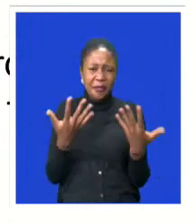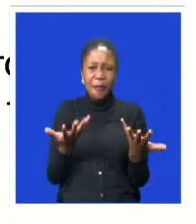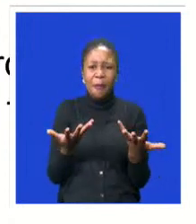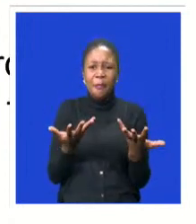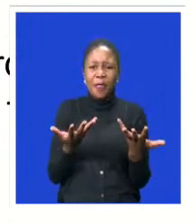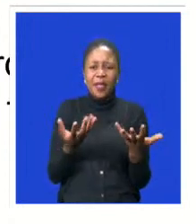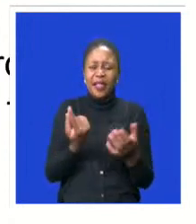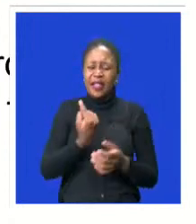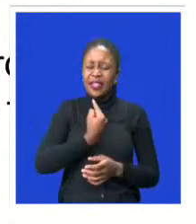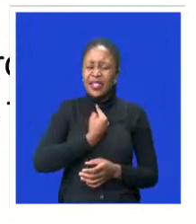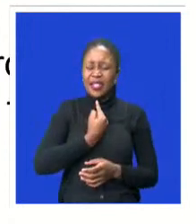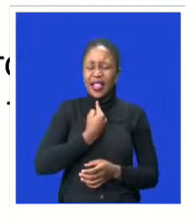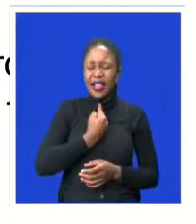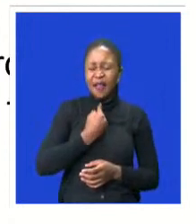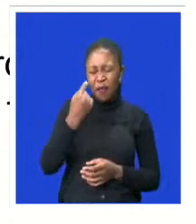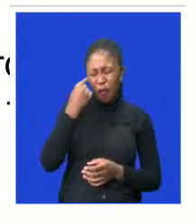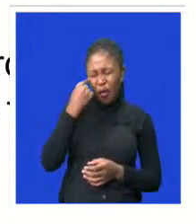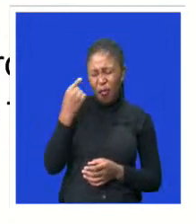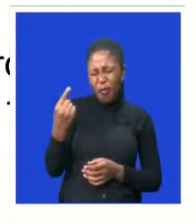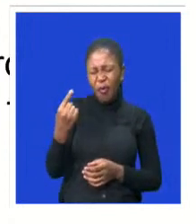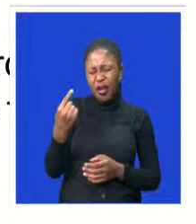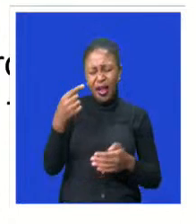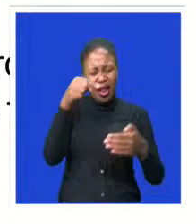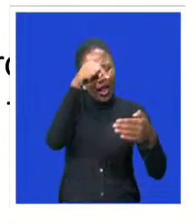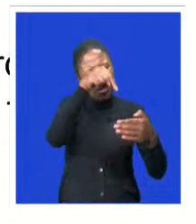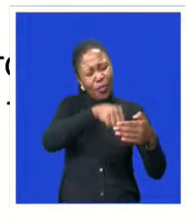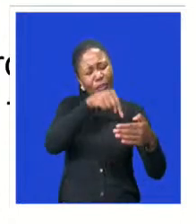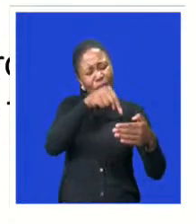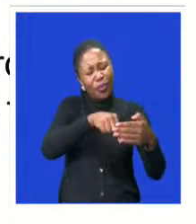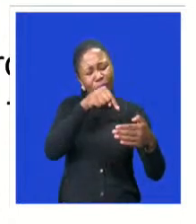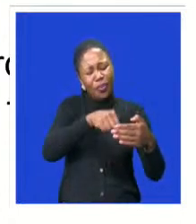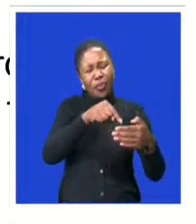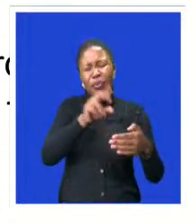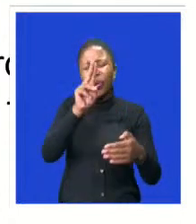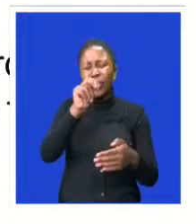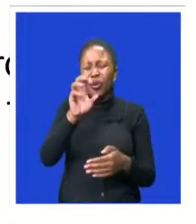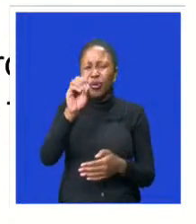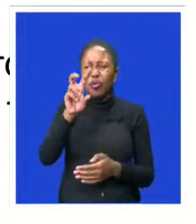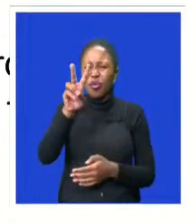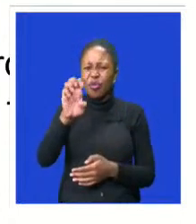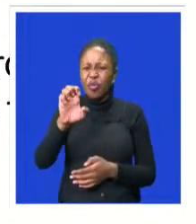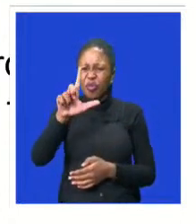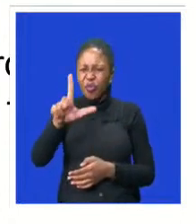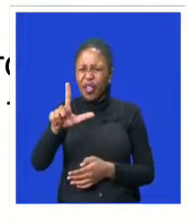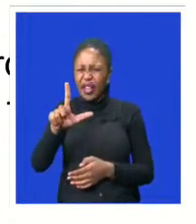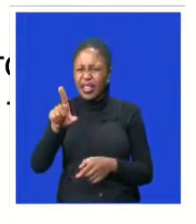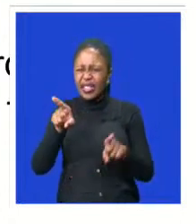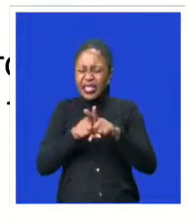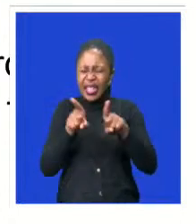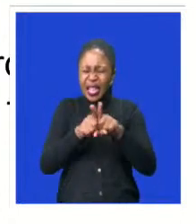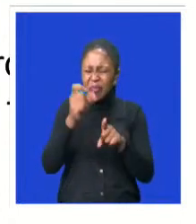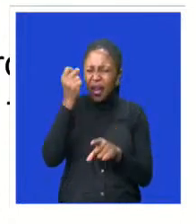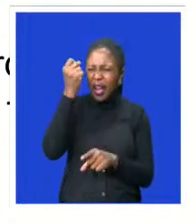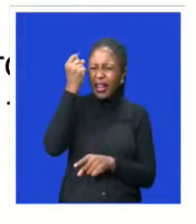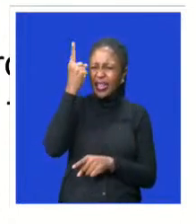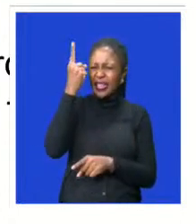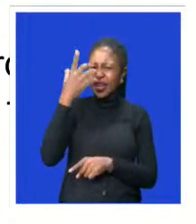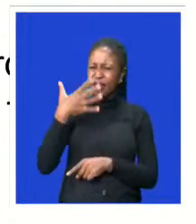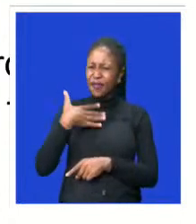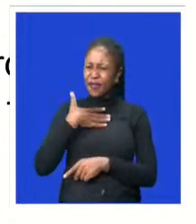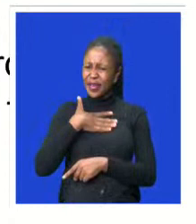find yourself captured into the whole scenario, and it is like you are in a movie zone. You are